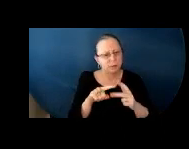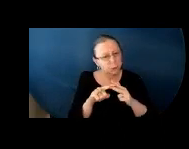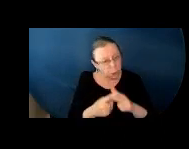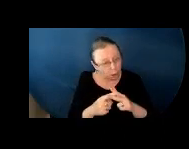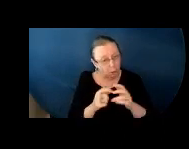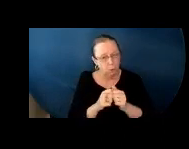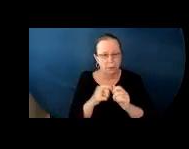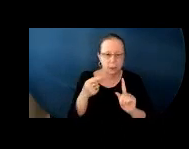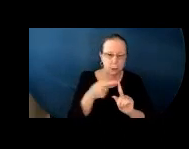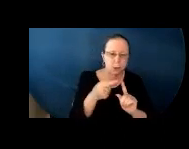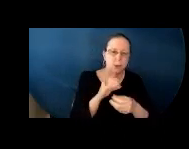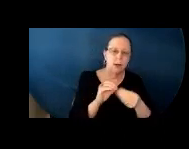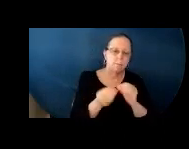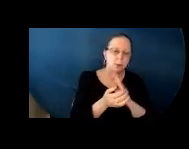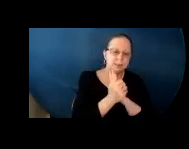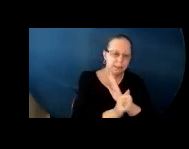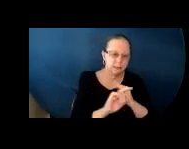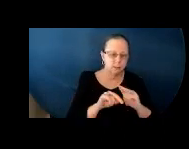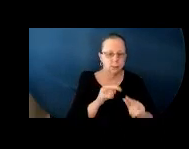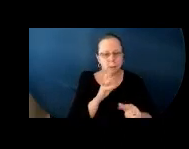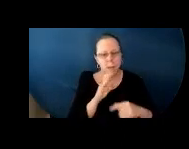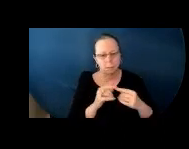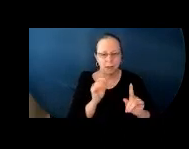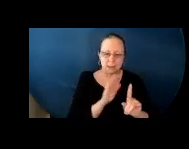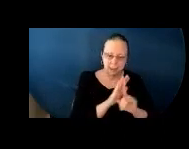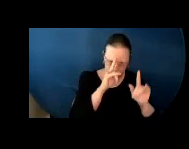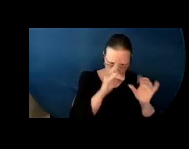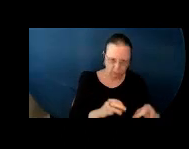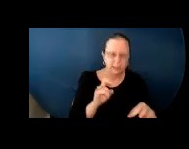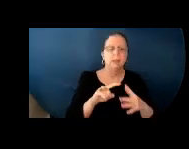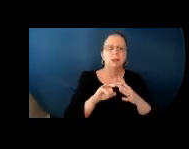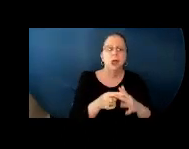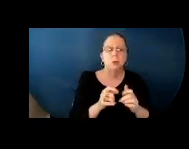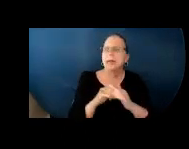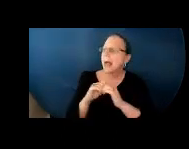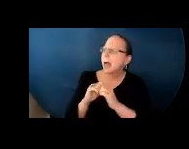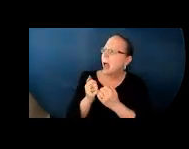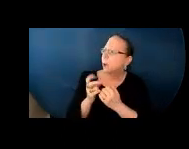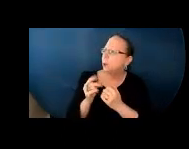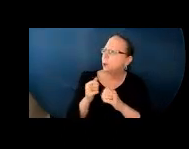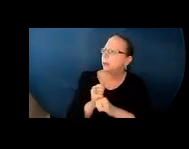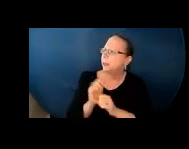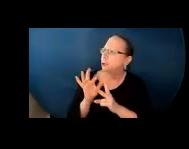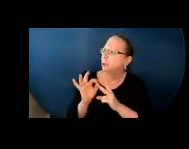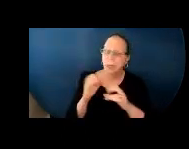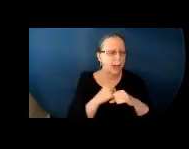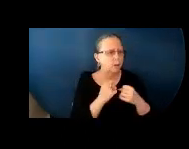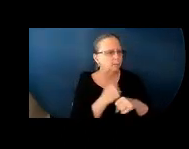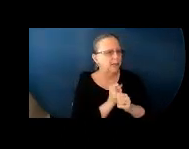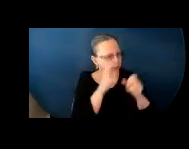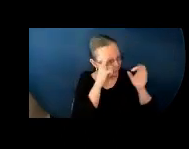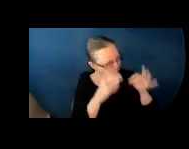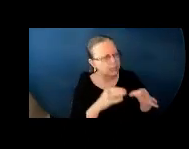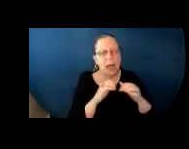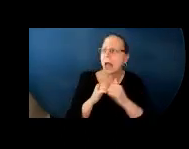of skills when we're talking about self-determination, right? So we need to start with things like, how do you make choices? How do you make decisions? How do you problem